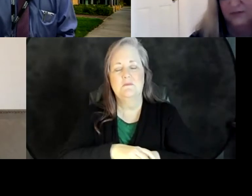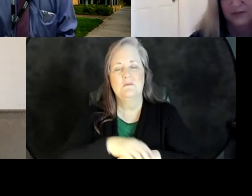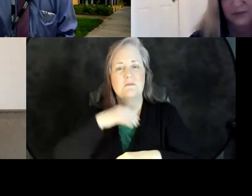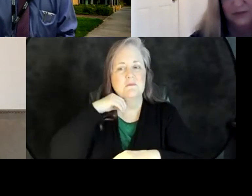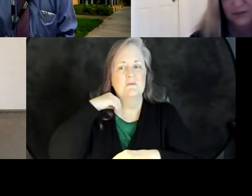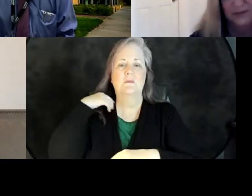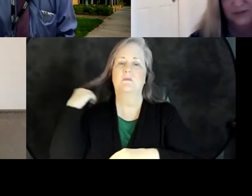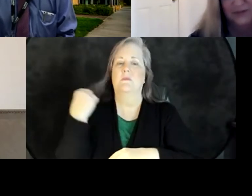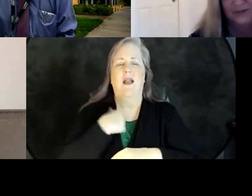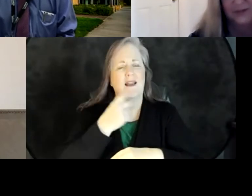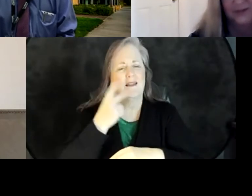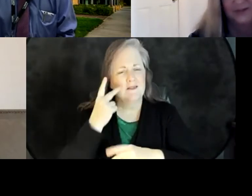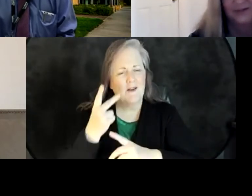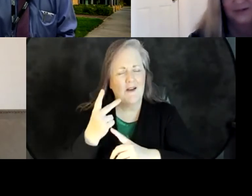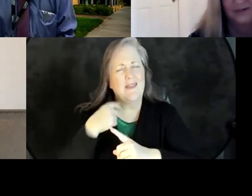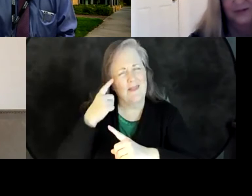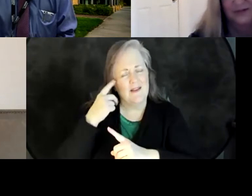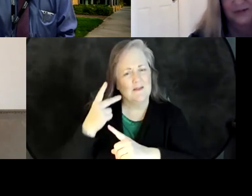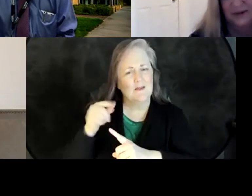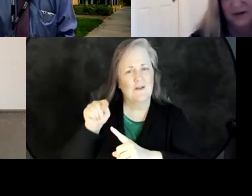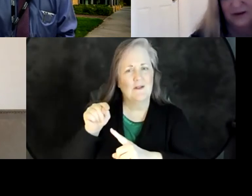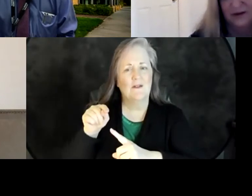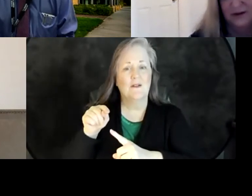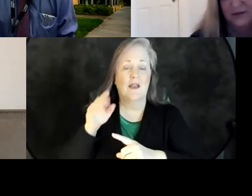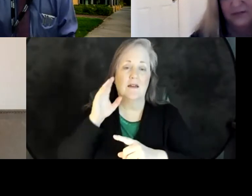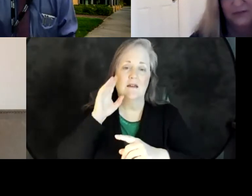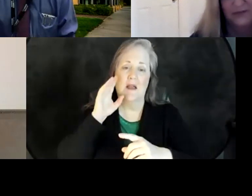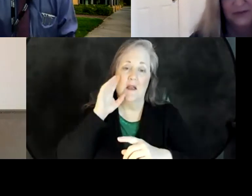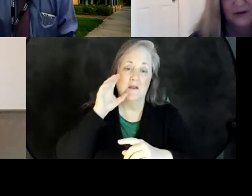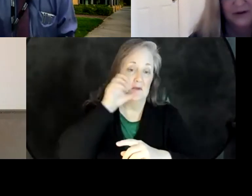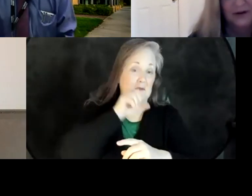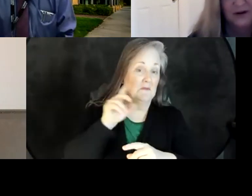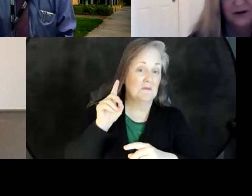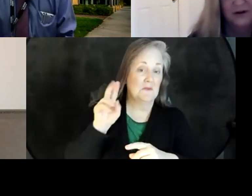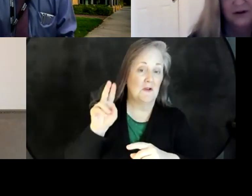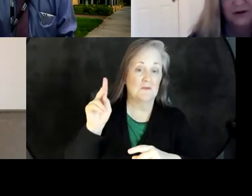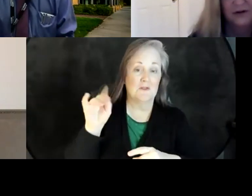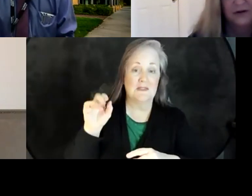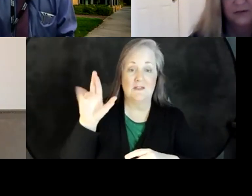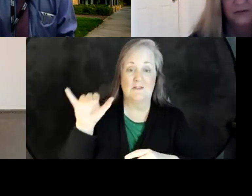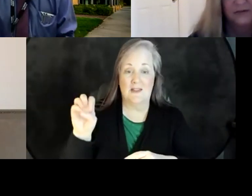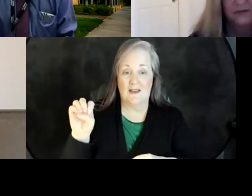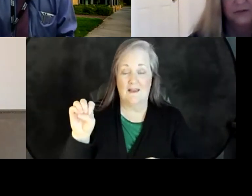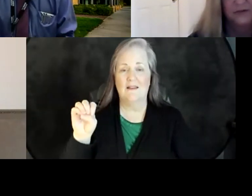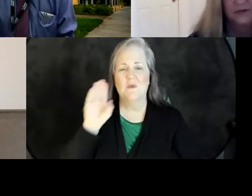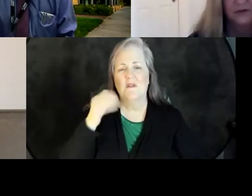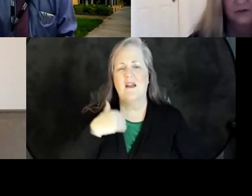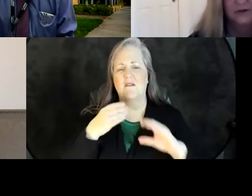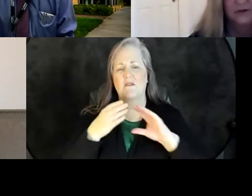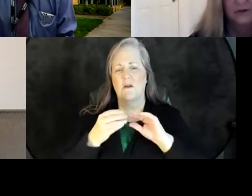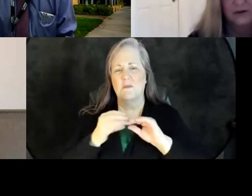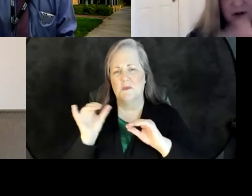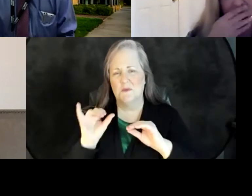I think I saw this, and I expect that Dr. Kasirye will have some comments on this